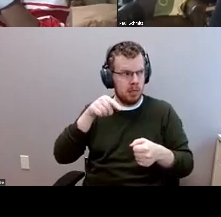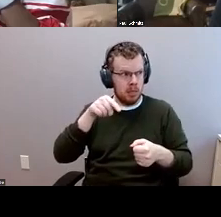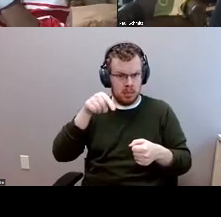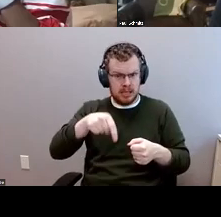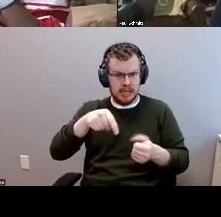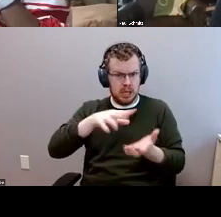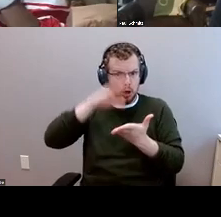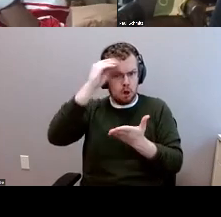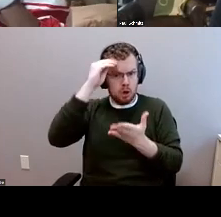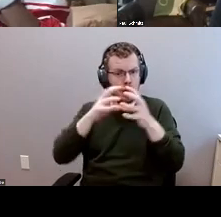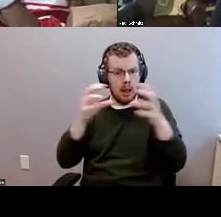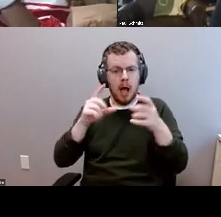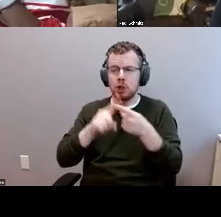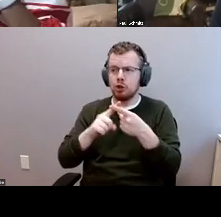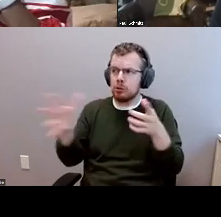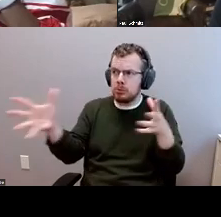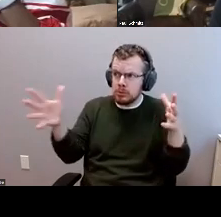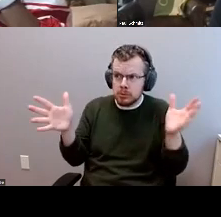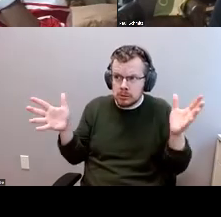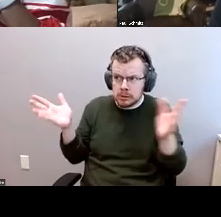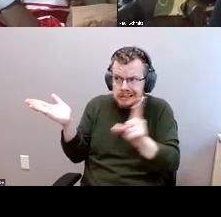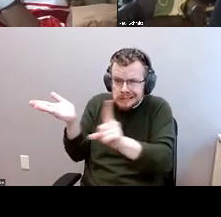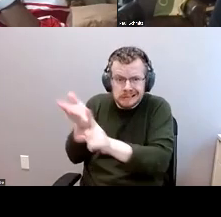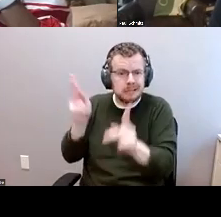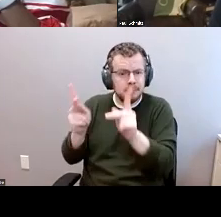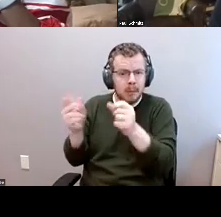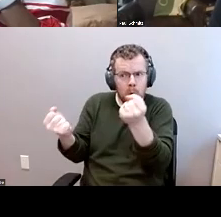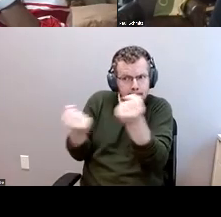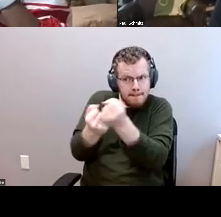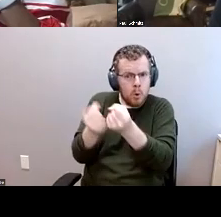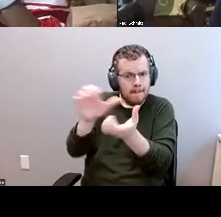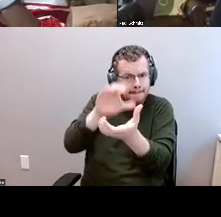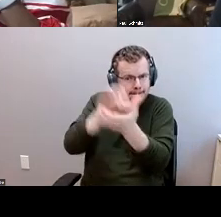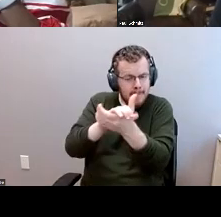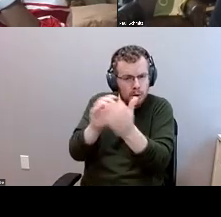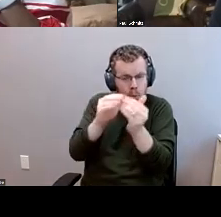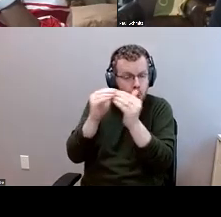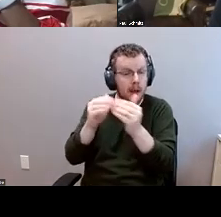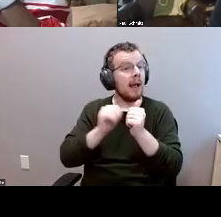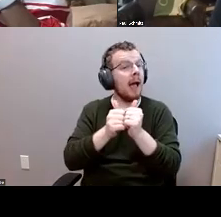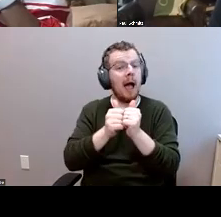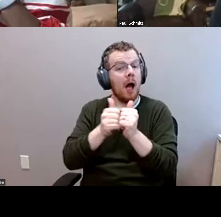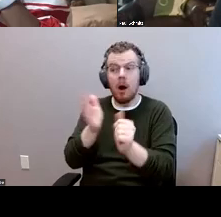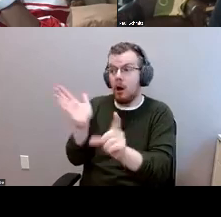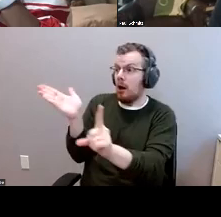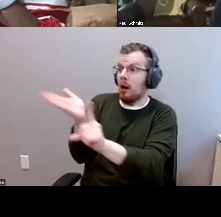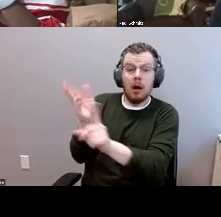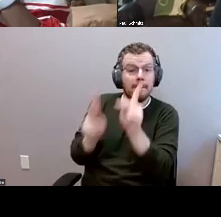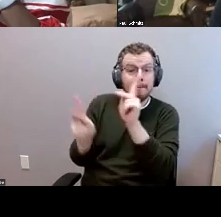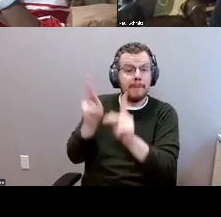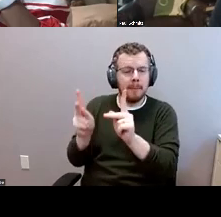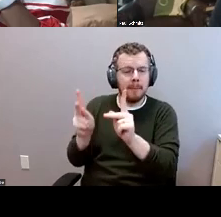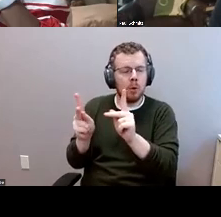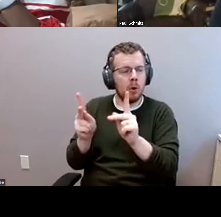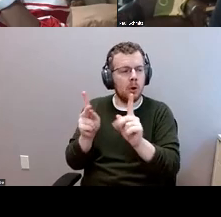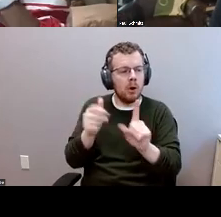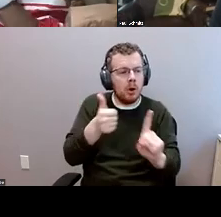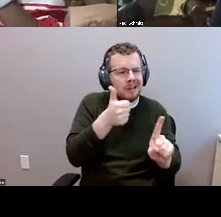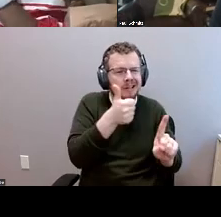to support marriage equality was the number one thing that moved someone is when someone told their story